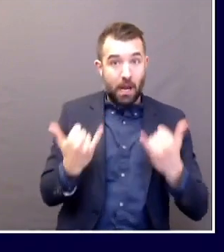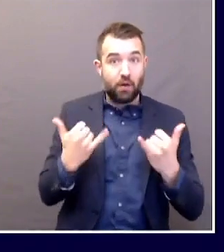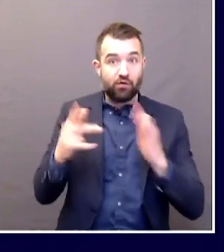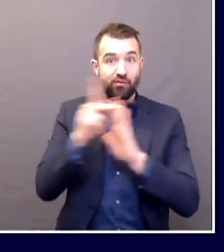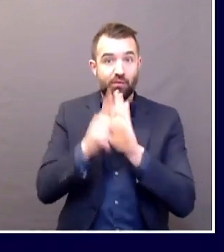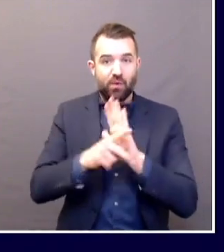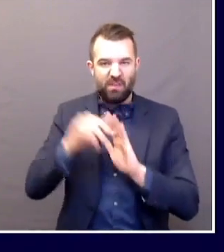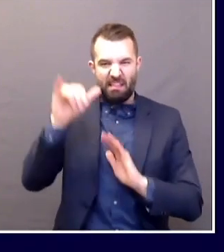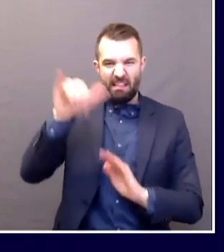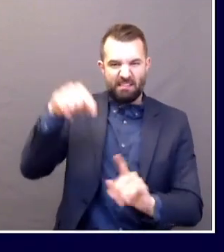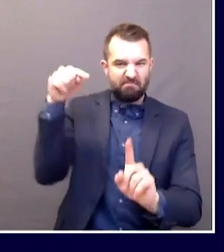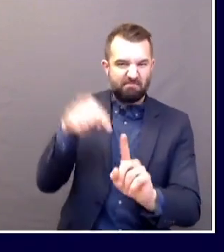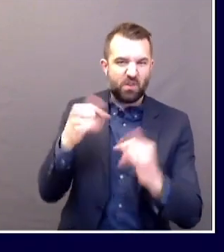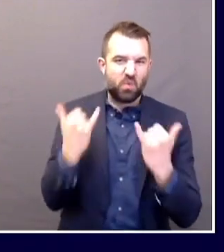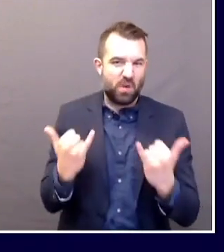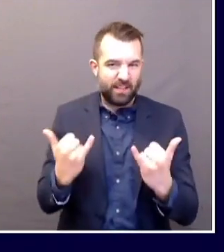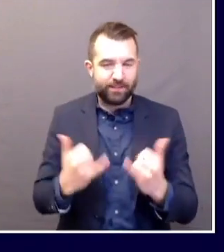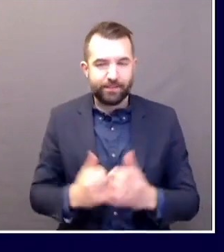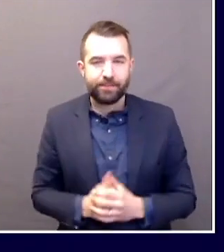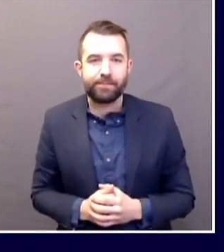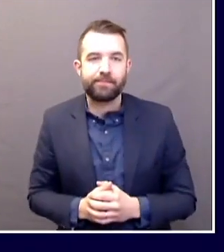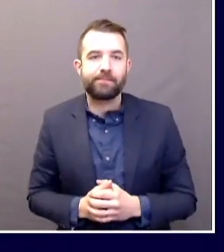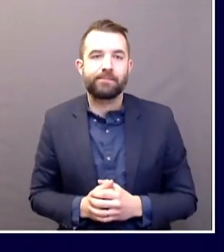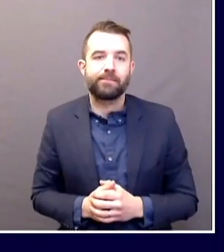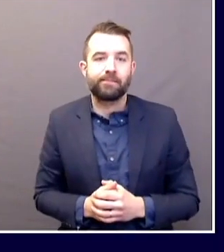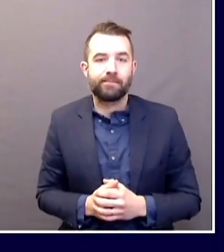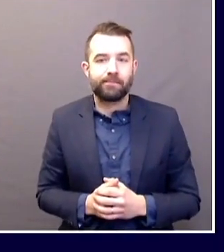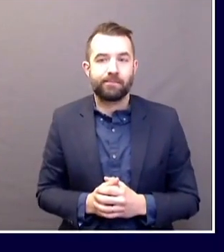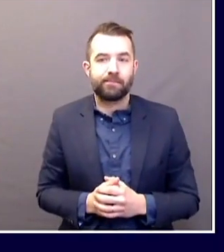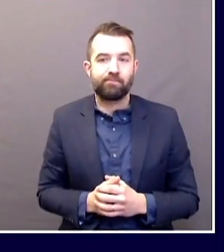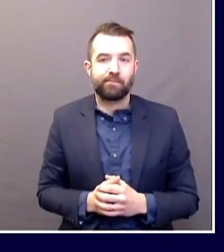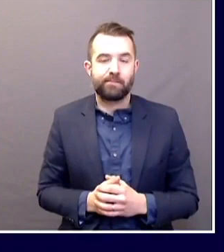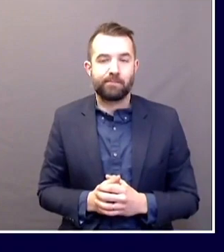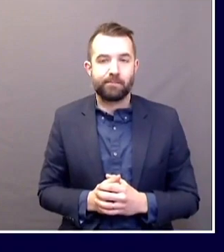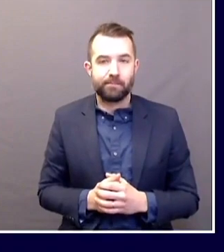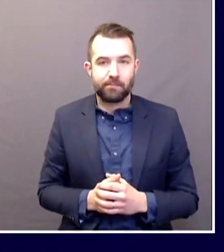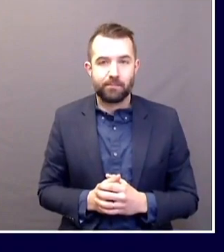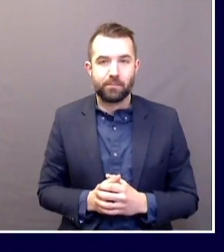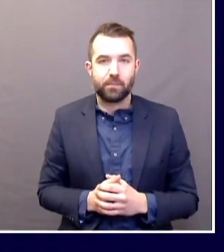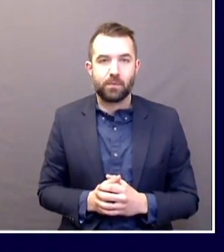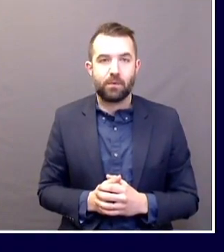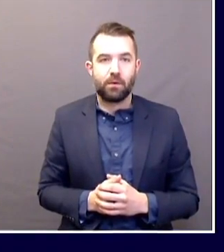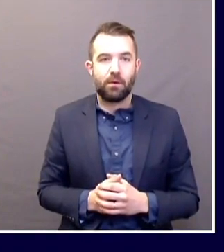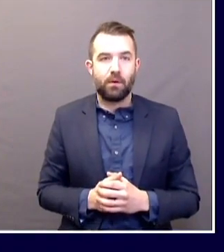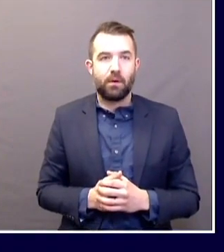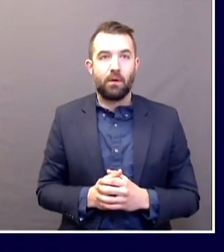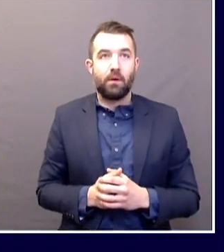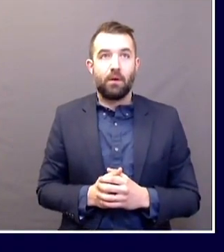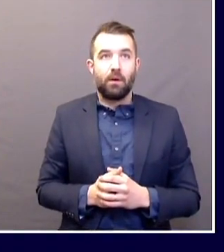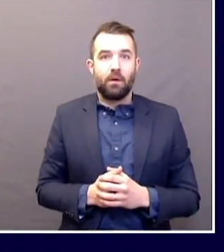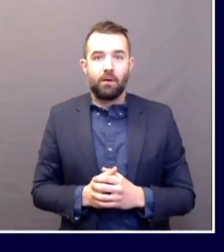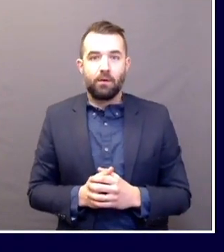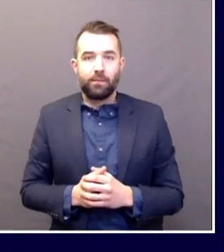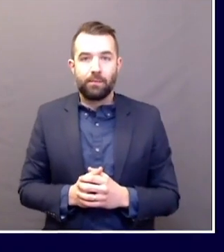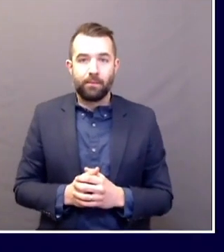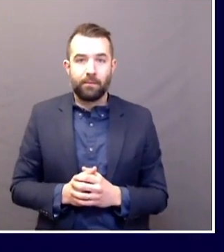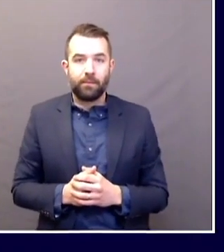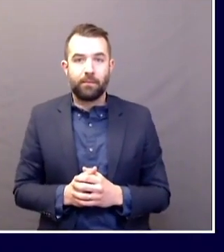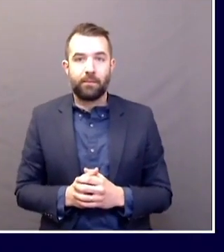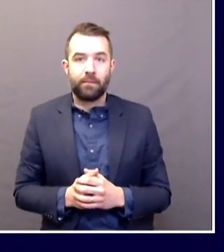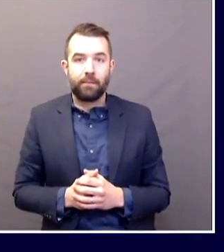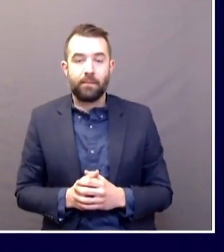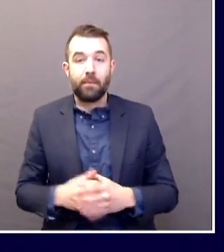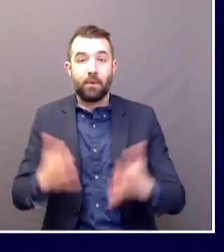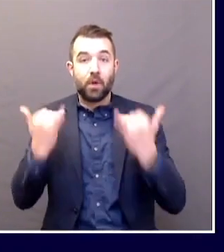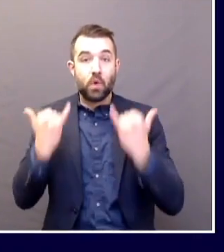for Maine people returning from that particular state. Right now, Maine, adjusted for population,